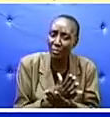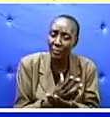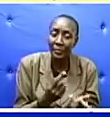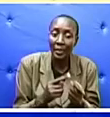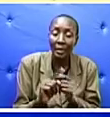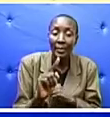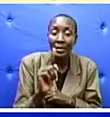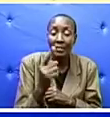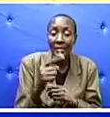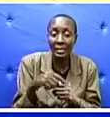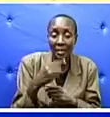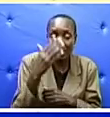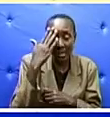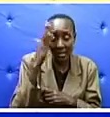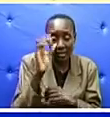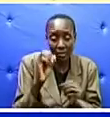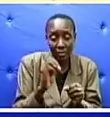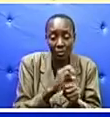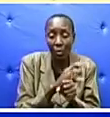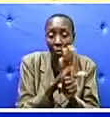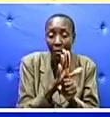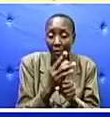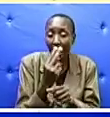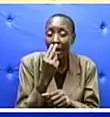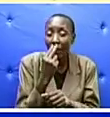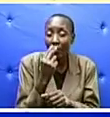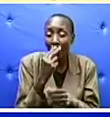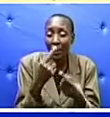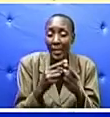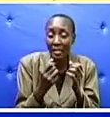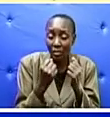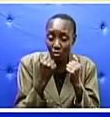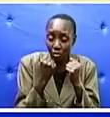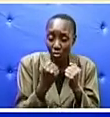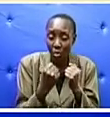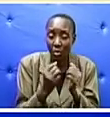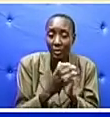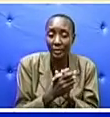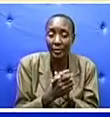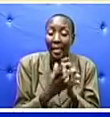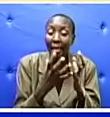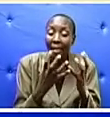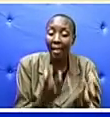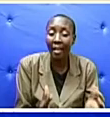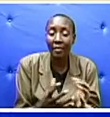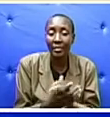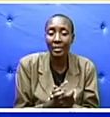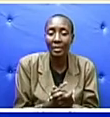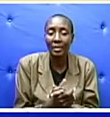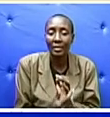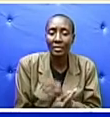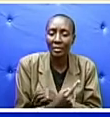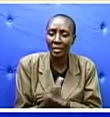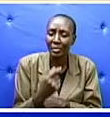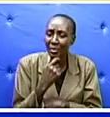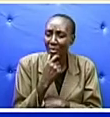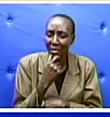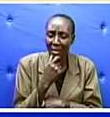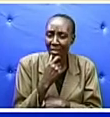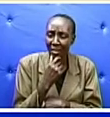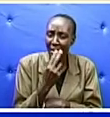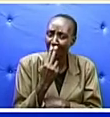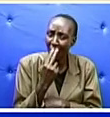understand. COVID is a flu, but a very strong flu. So at first, everybody was like, eh, okay, this is a kawaida